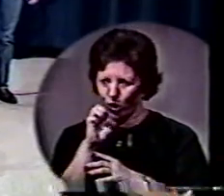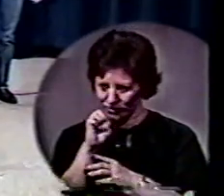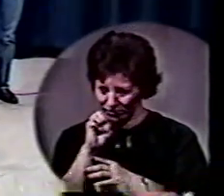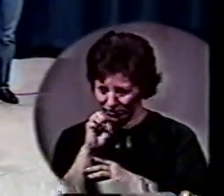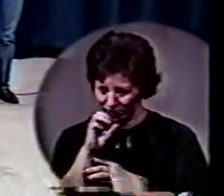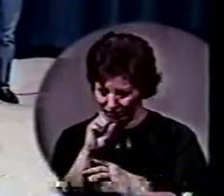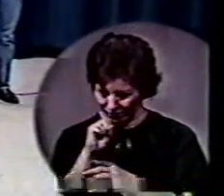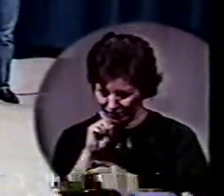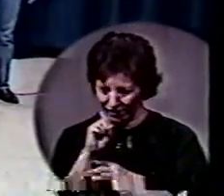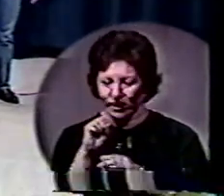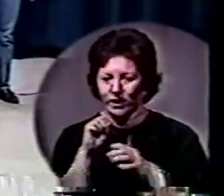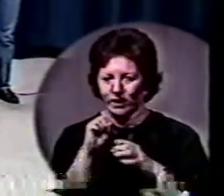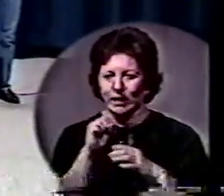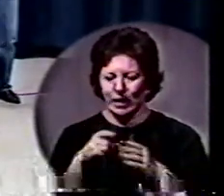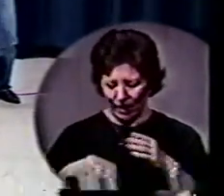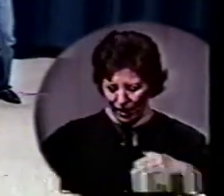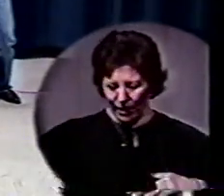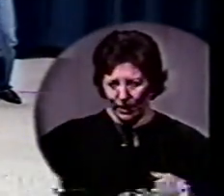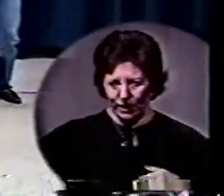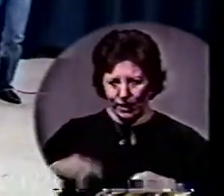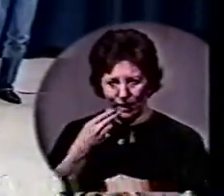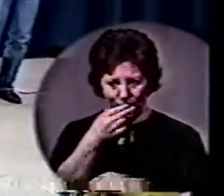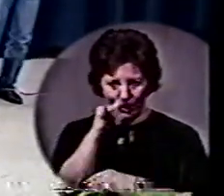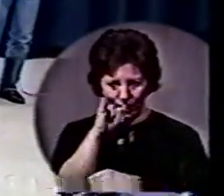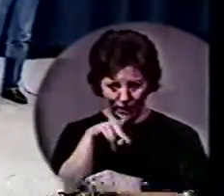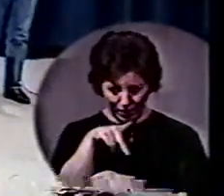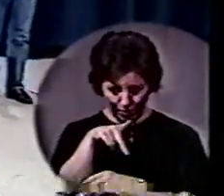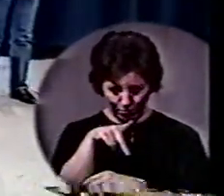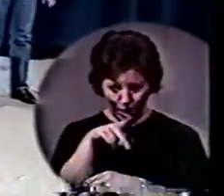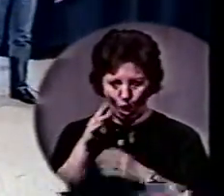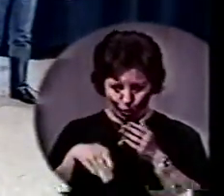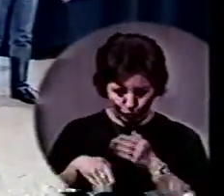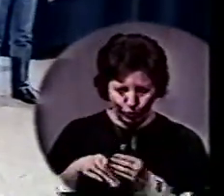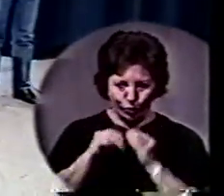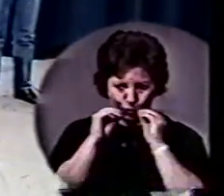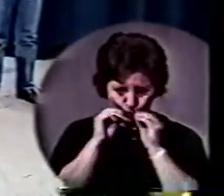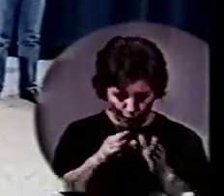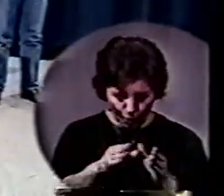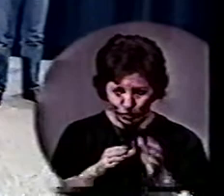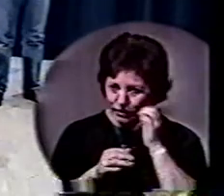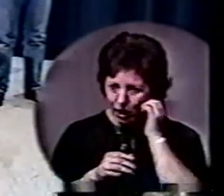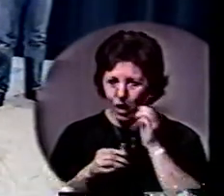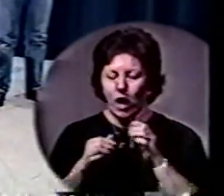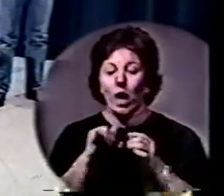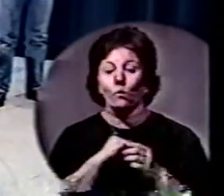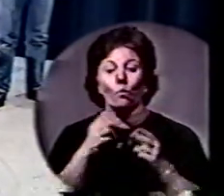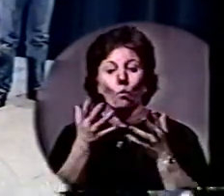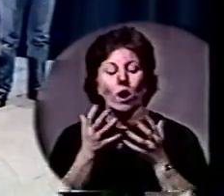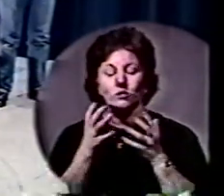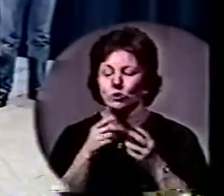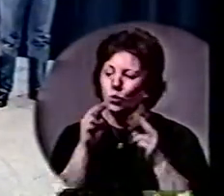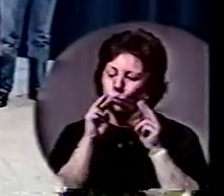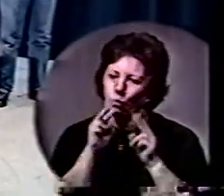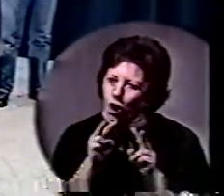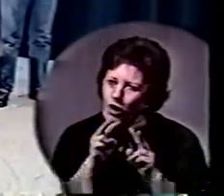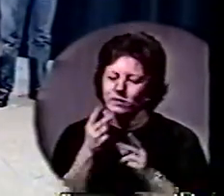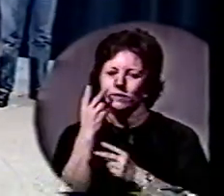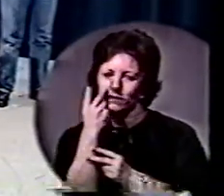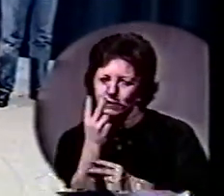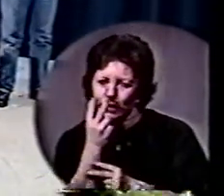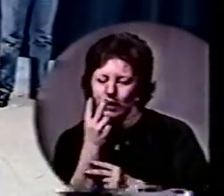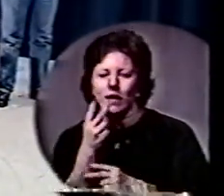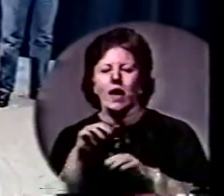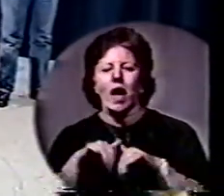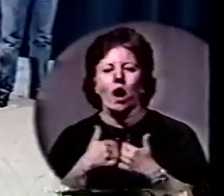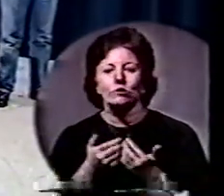Hip throws. Okay. And you guys are going to have to do these. But what I want you to do is I want you to watch and see how practical they would be.